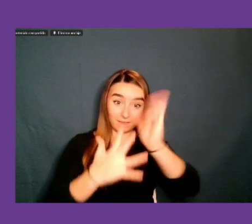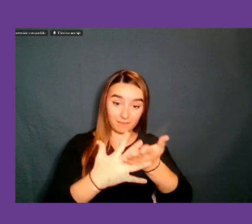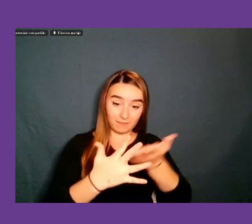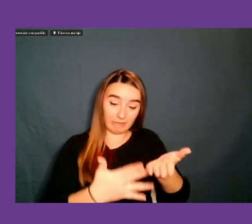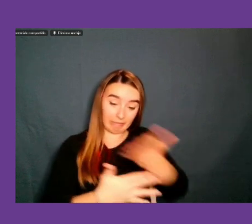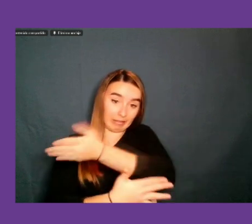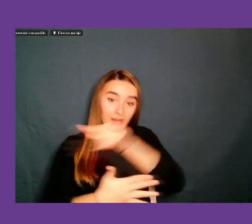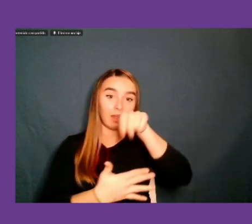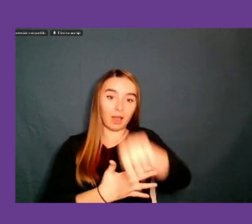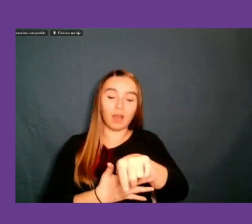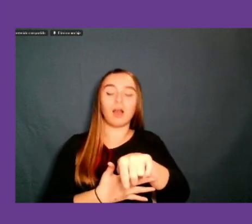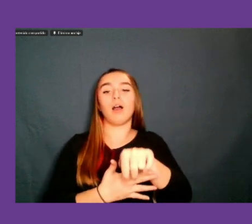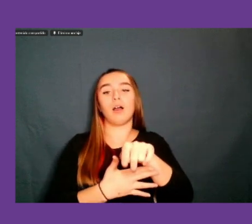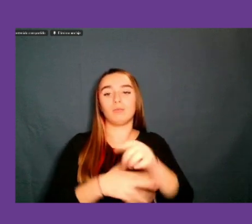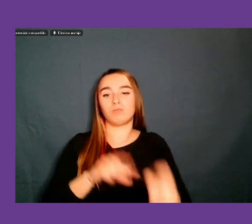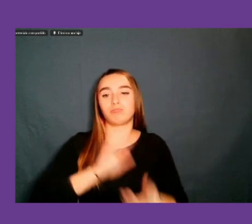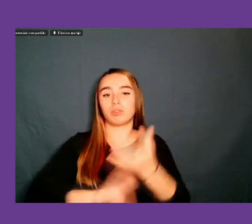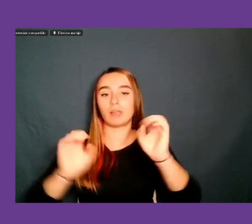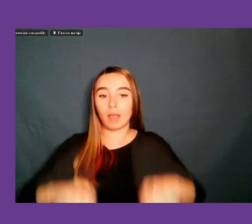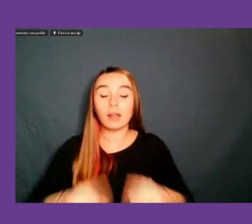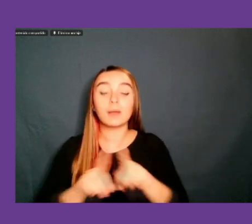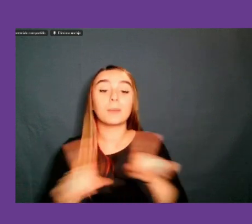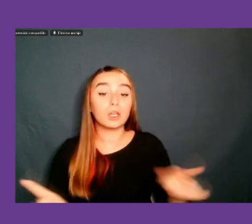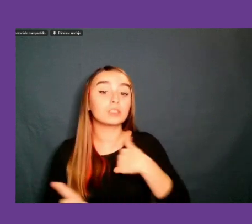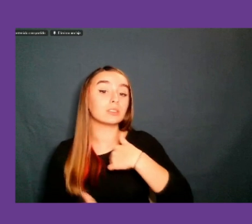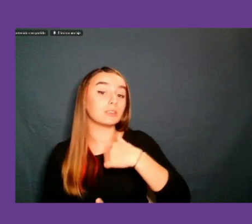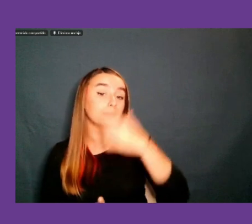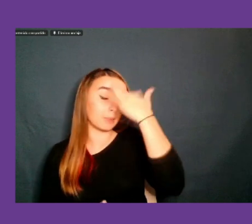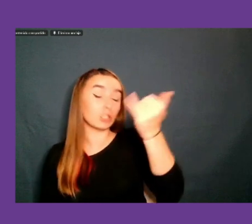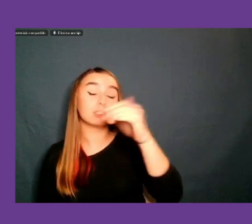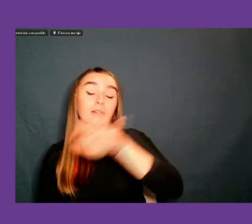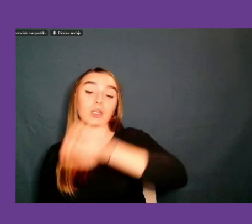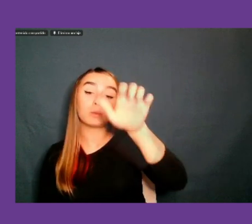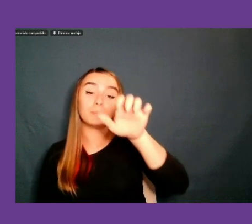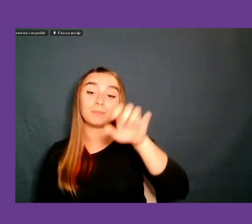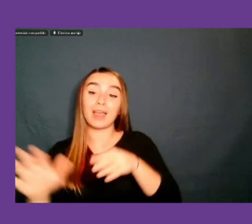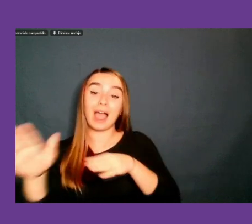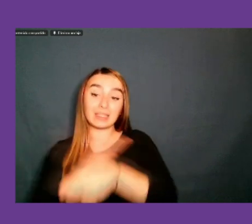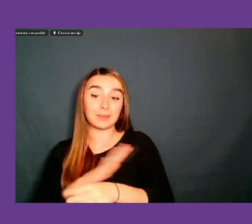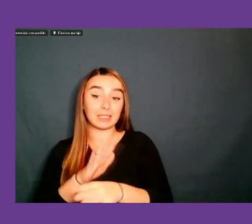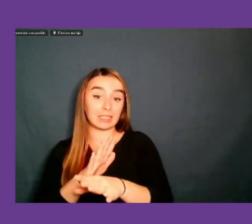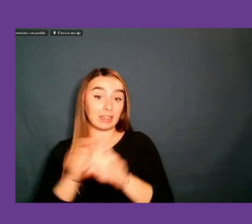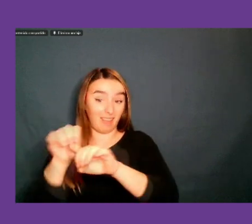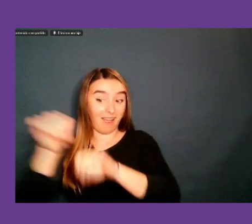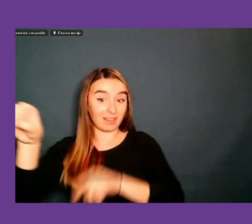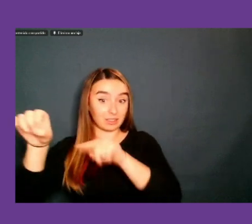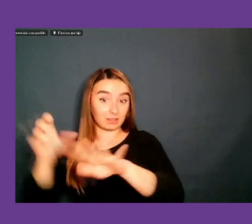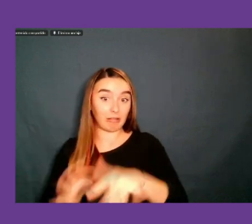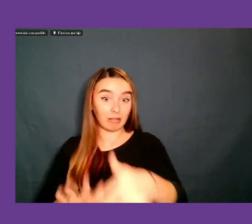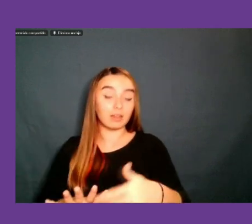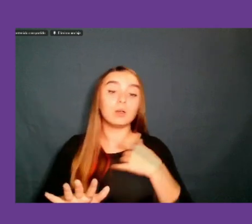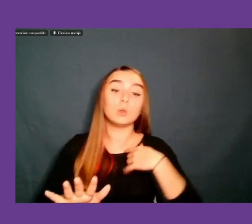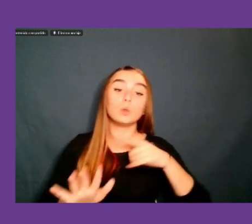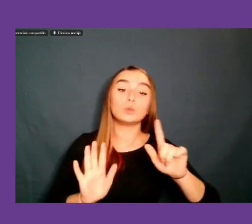have the Accessibility Act entering into force in June. So of course the goal is to have the standard in place